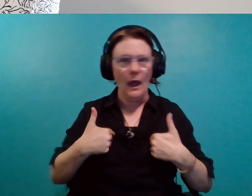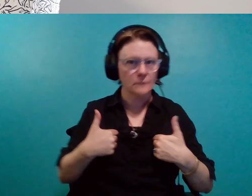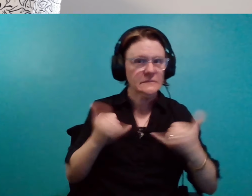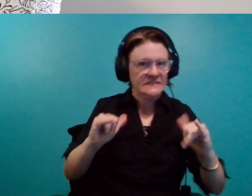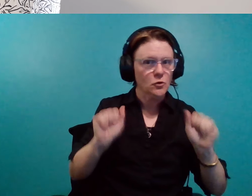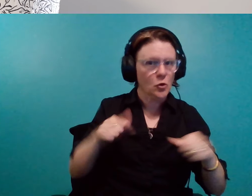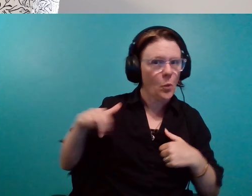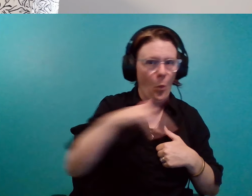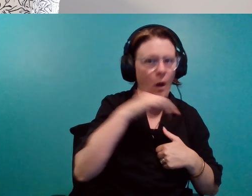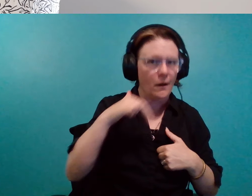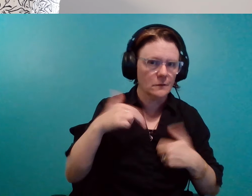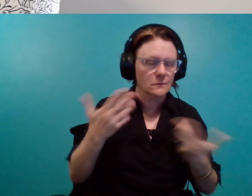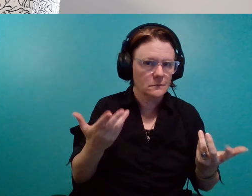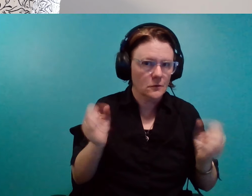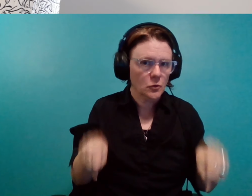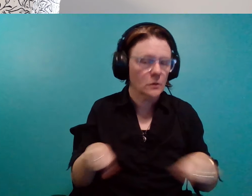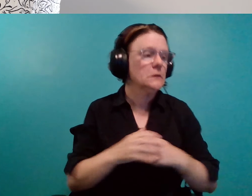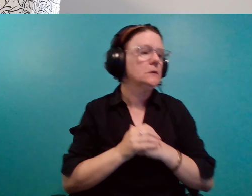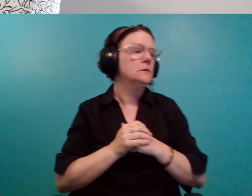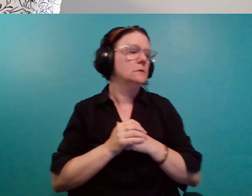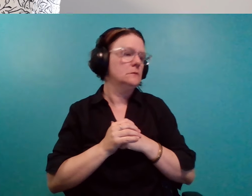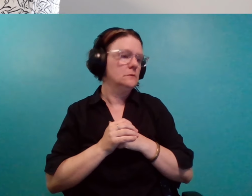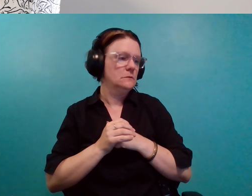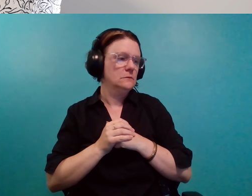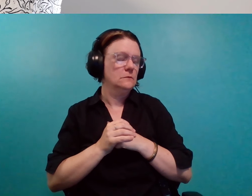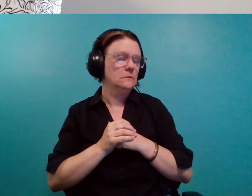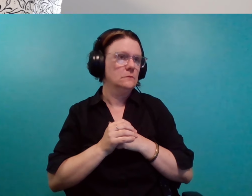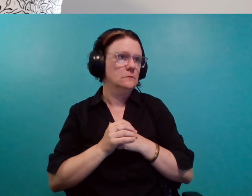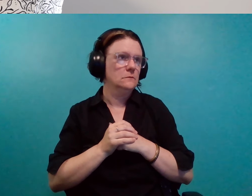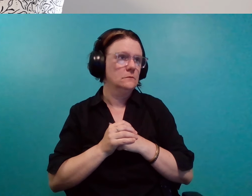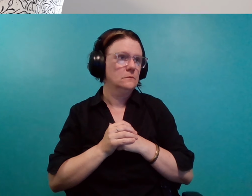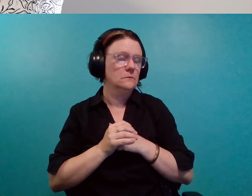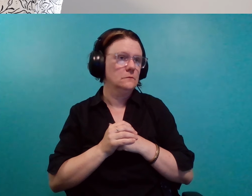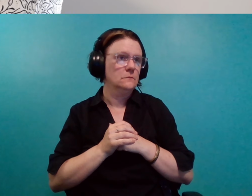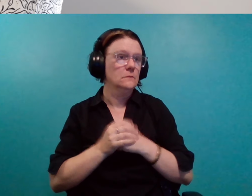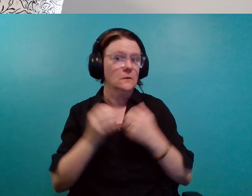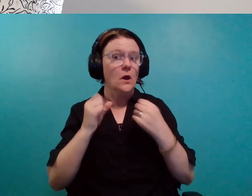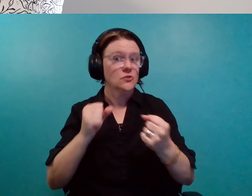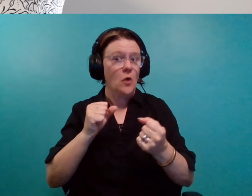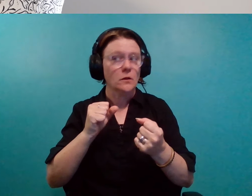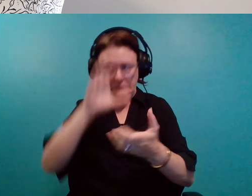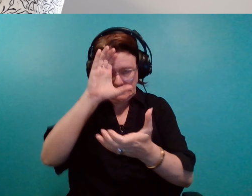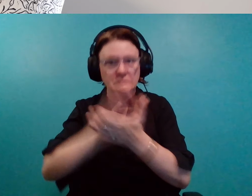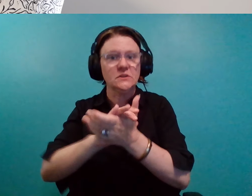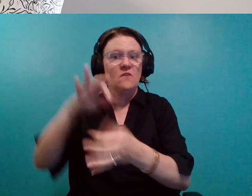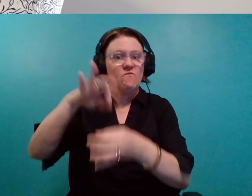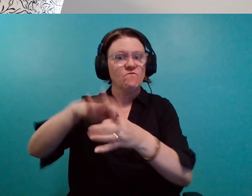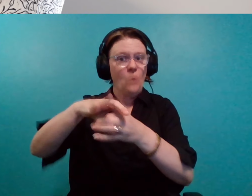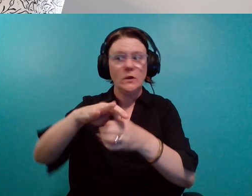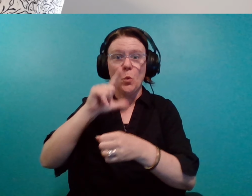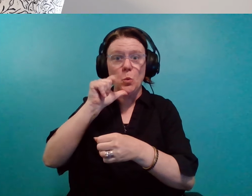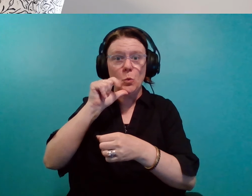my hometown. And I truly believe voting should represent